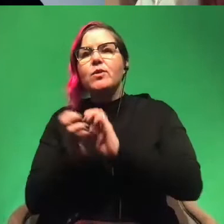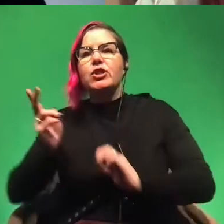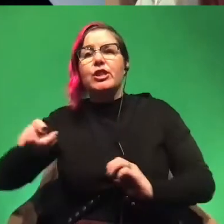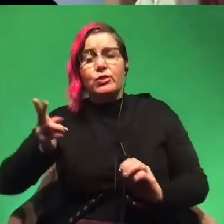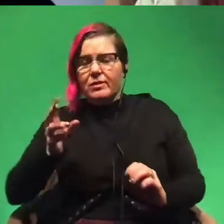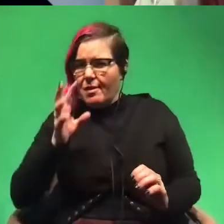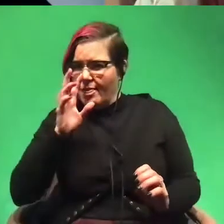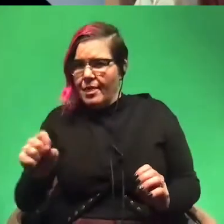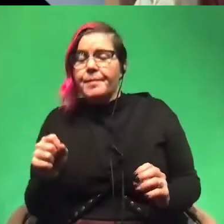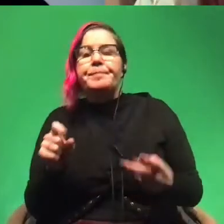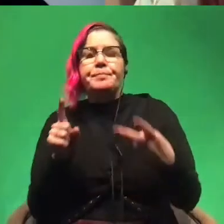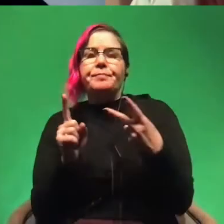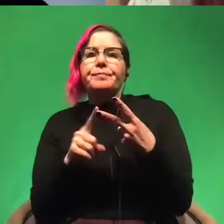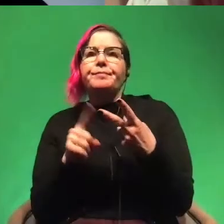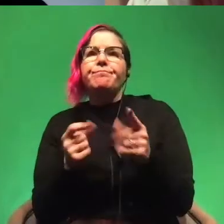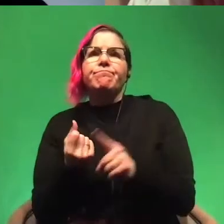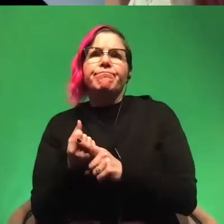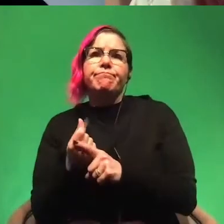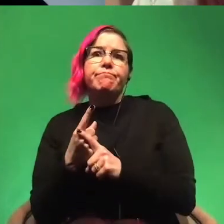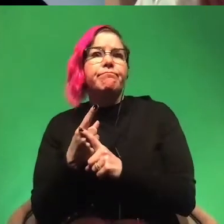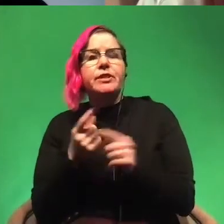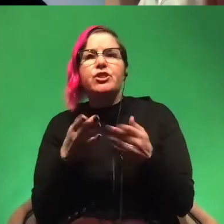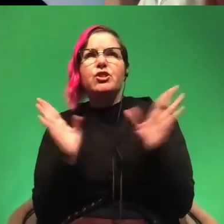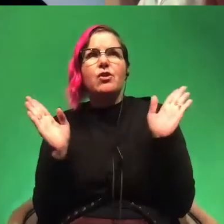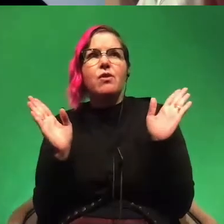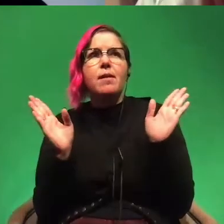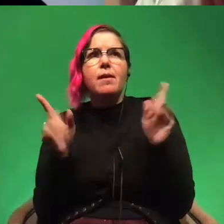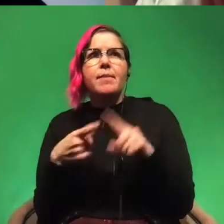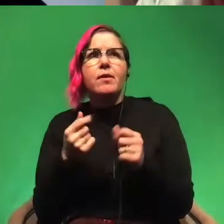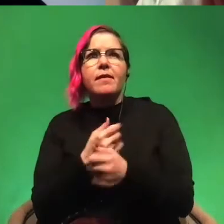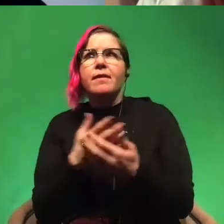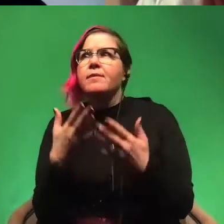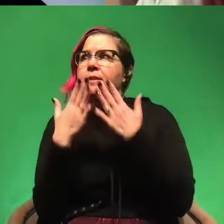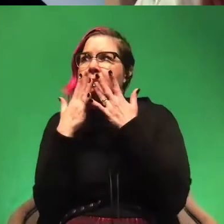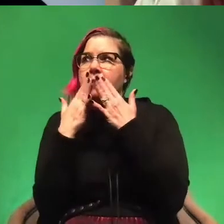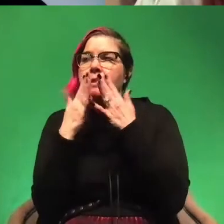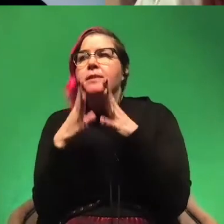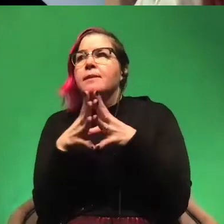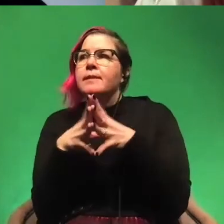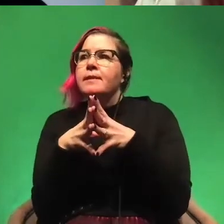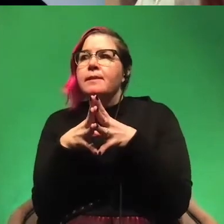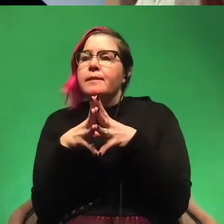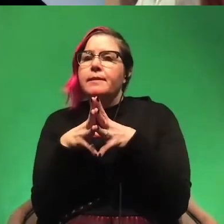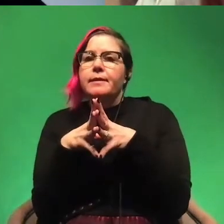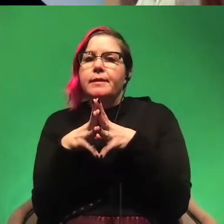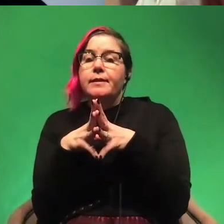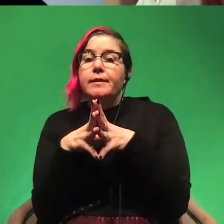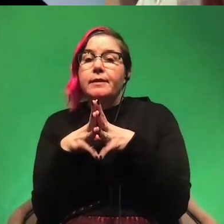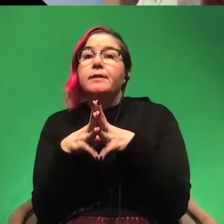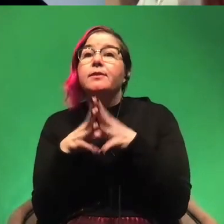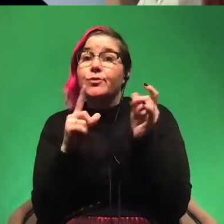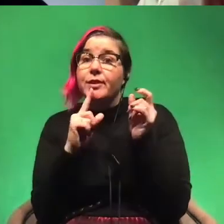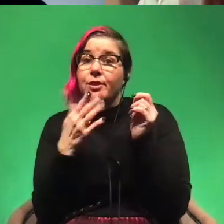interesting. And something that I wish people in general knew. Oh my goodness. That is a